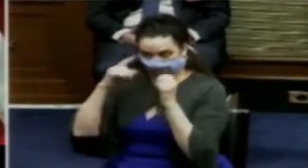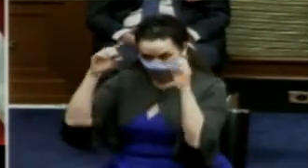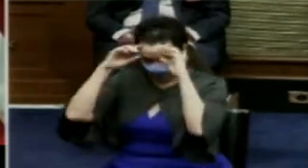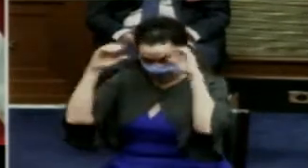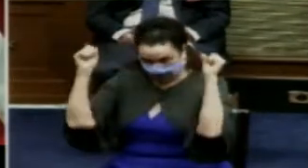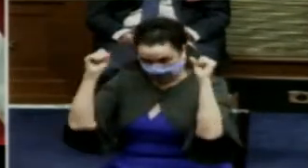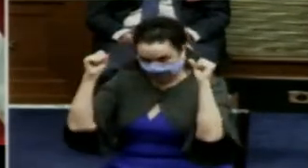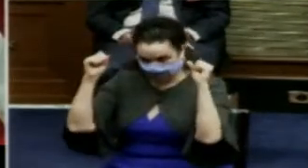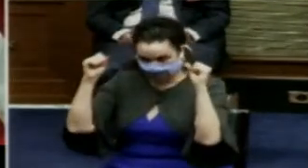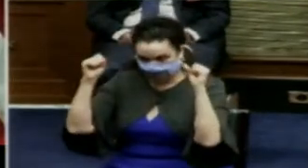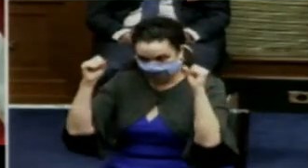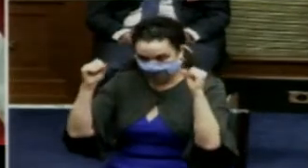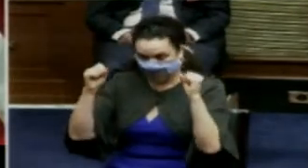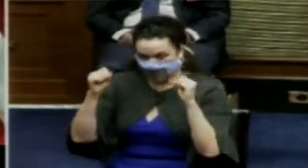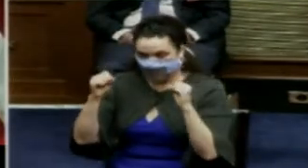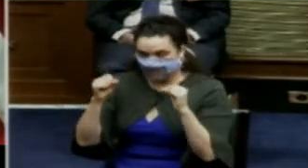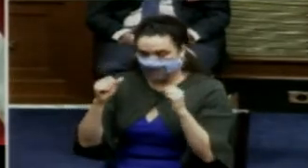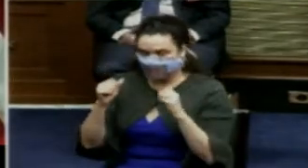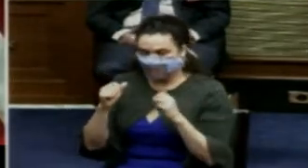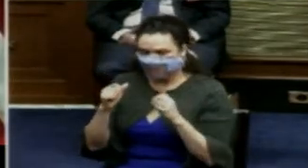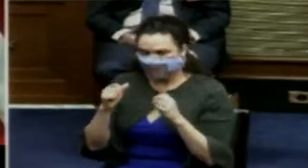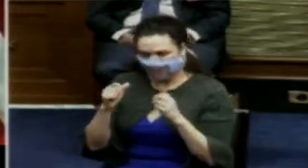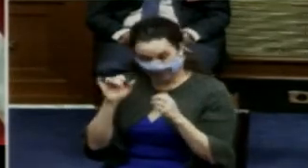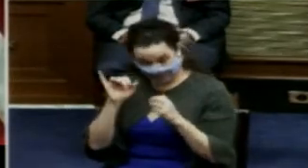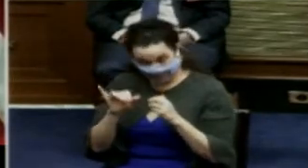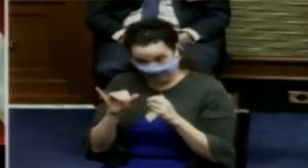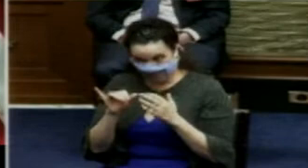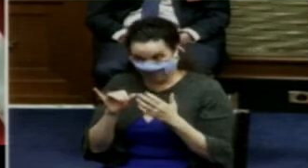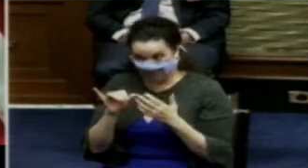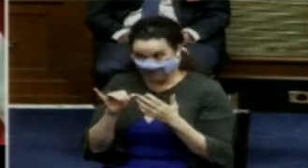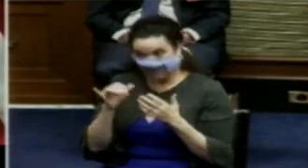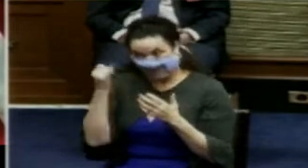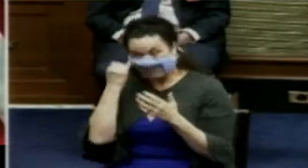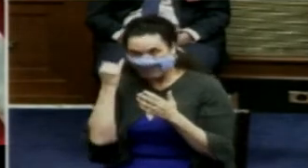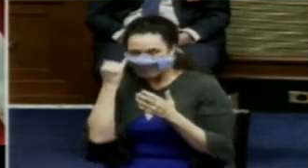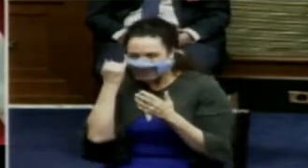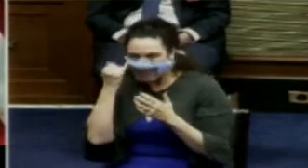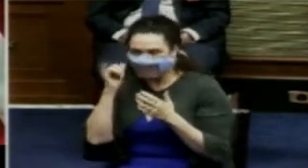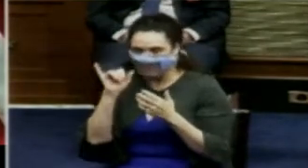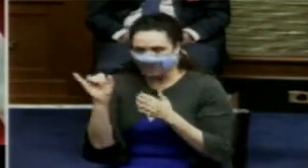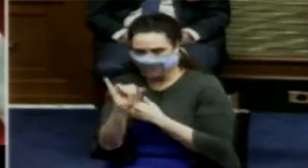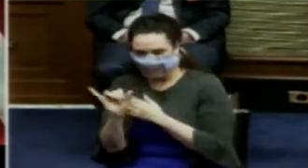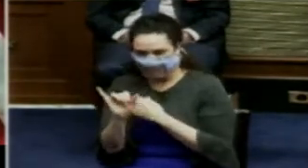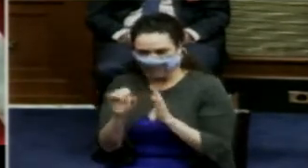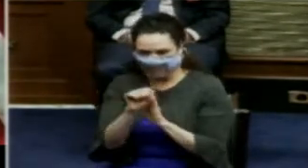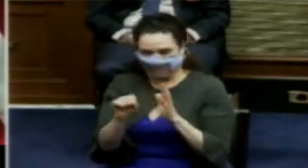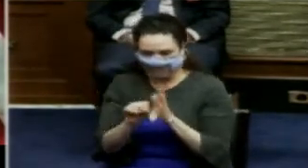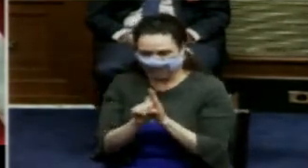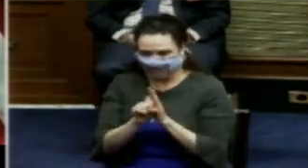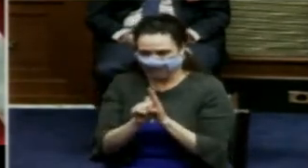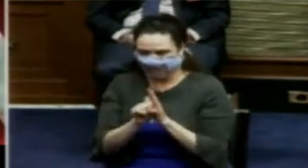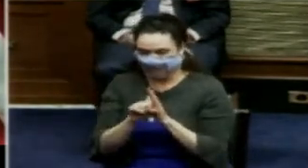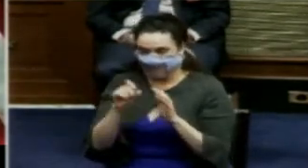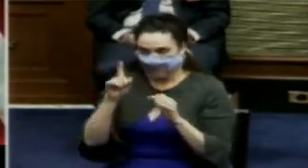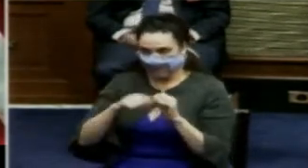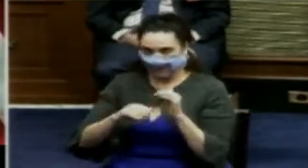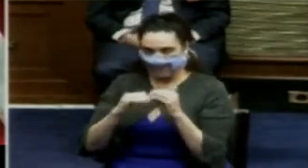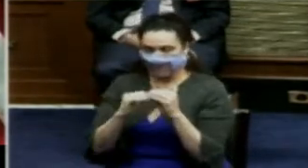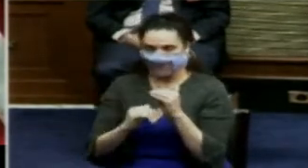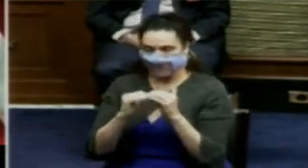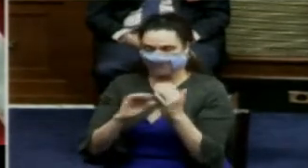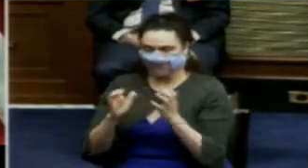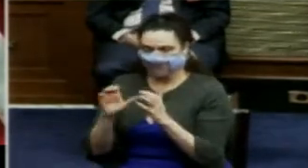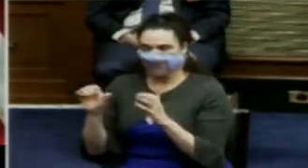of senators and representatives, as if it were a state, and it shall be no less than the least populous state. What is the